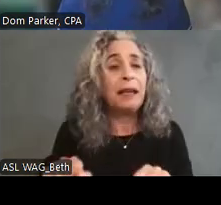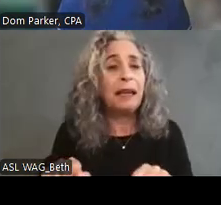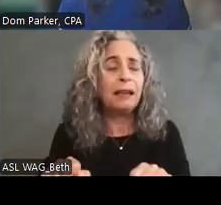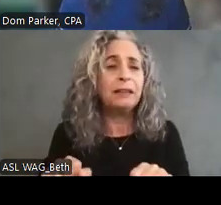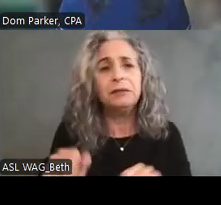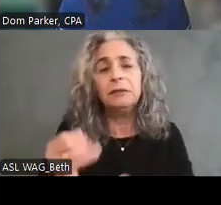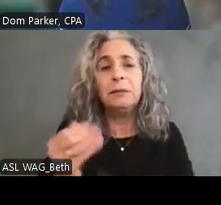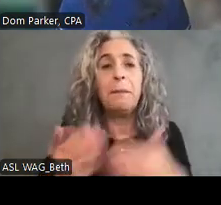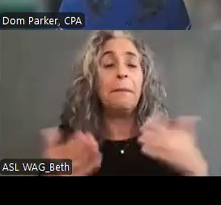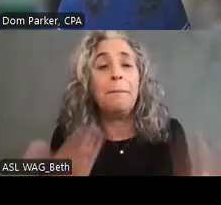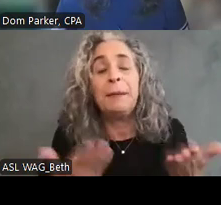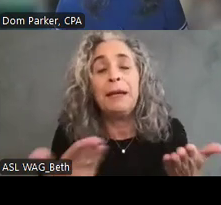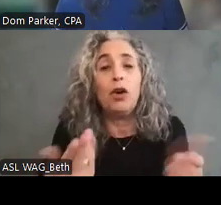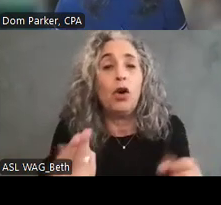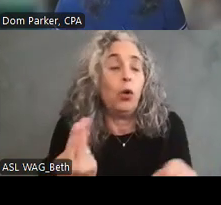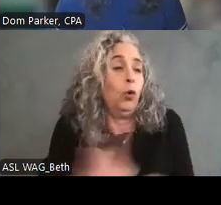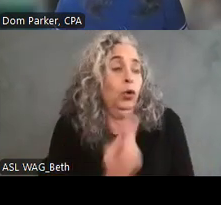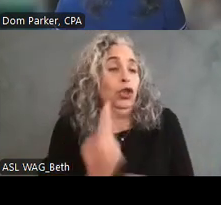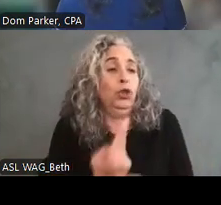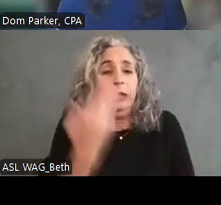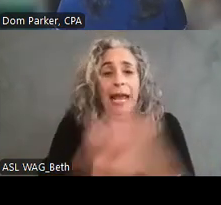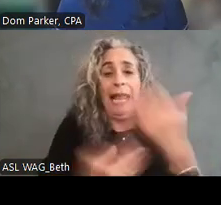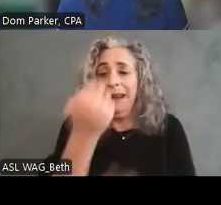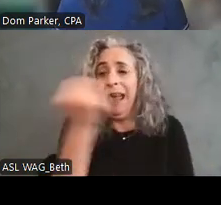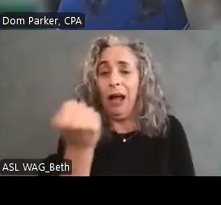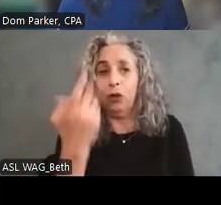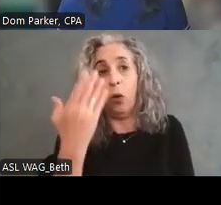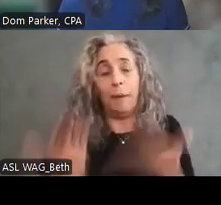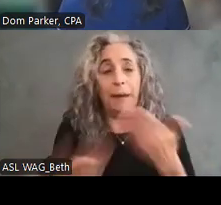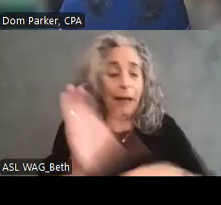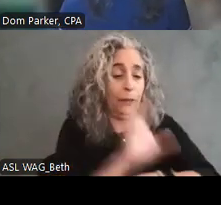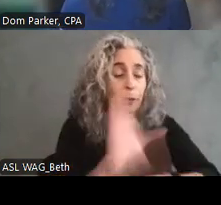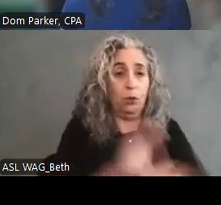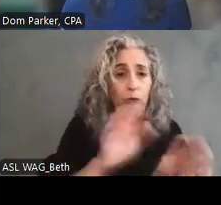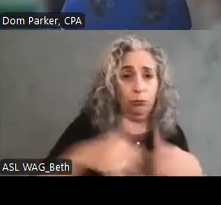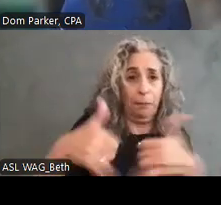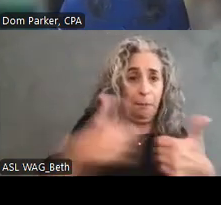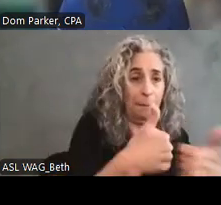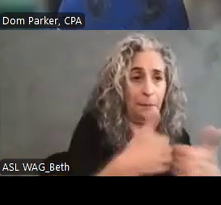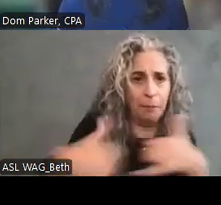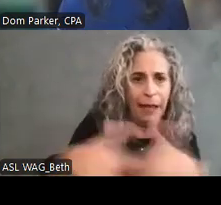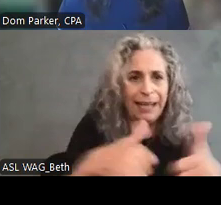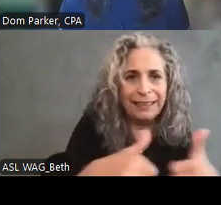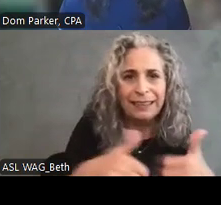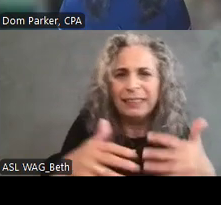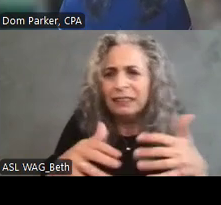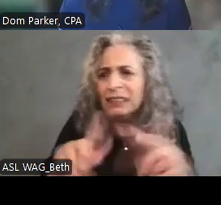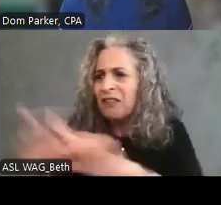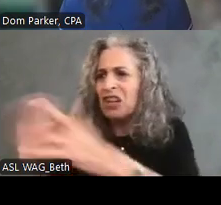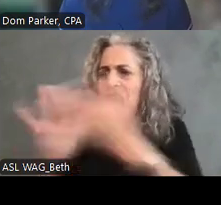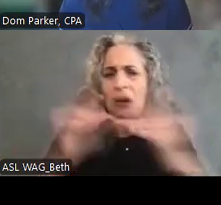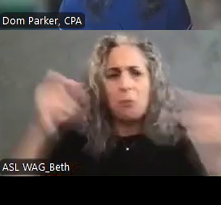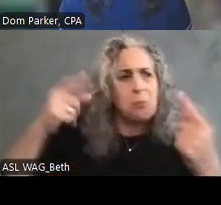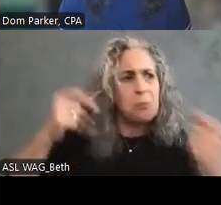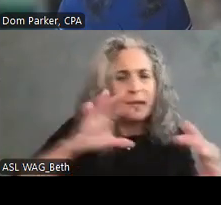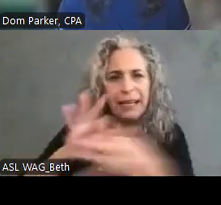only play handheld consoles, someone who might only play on the computer, someone who might not have a great internet connection, but is still able to play the game.